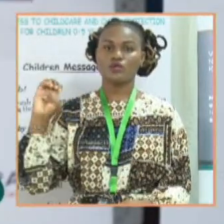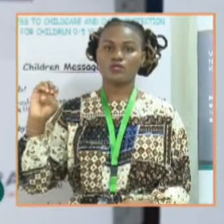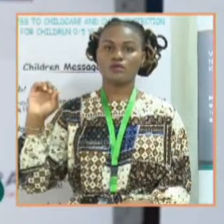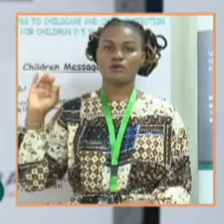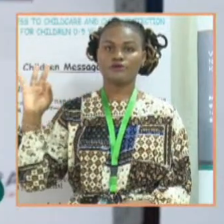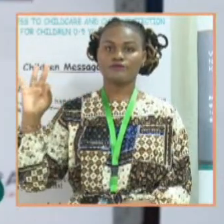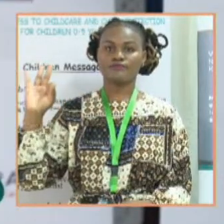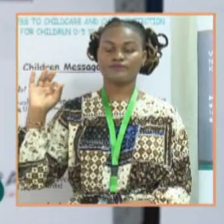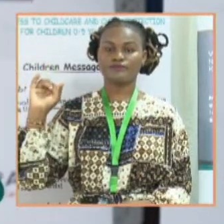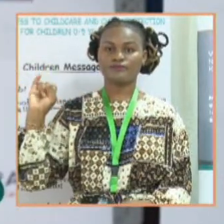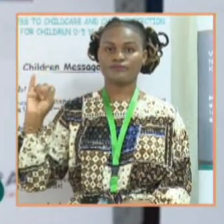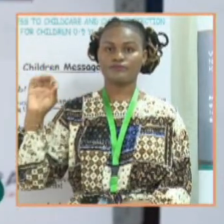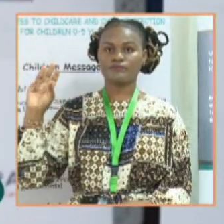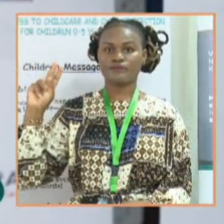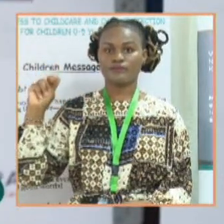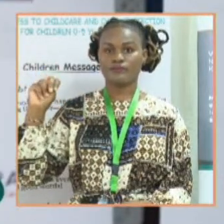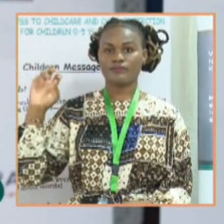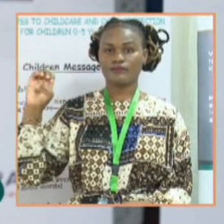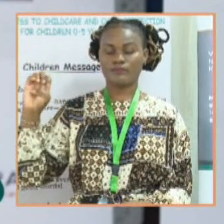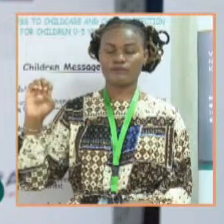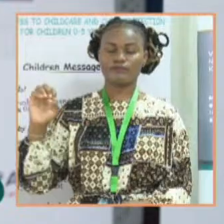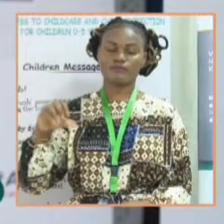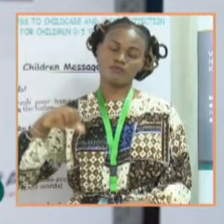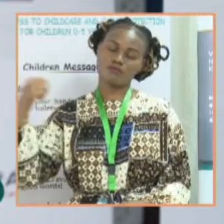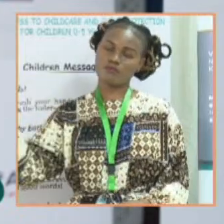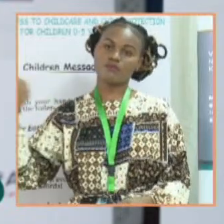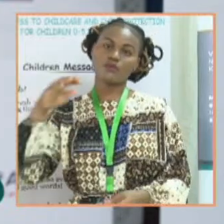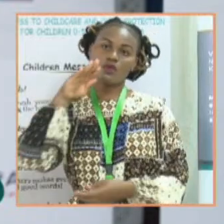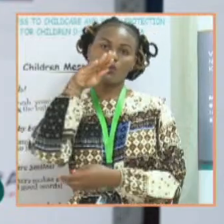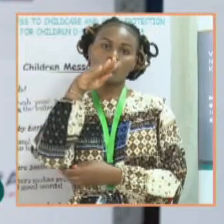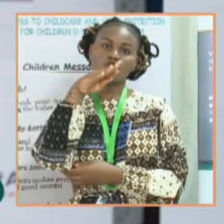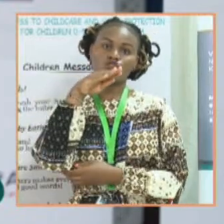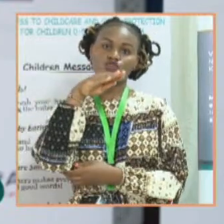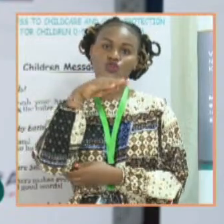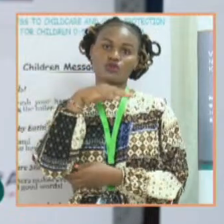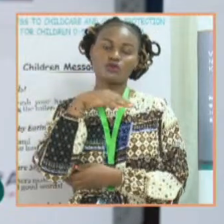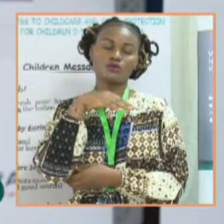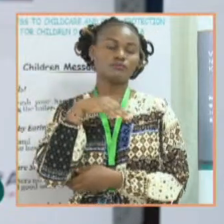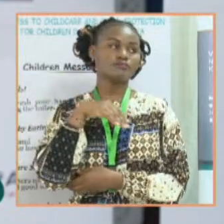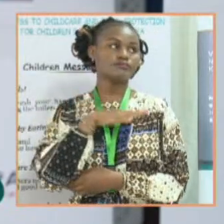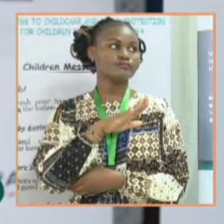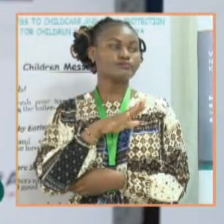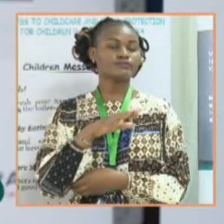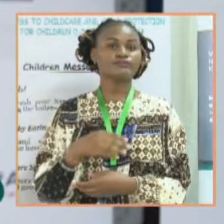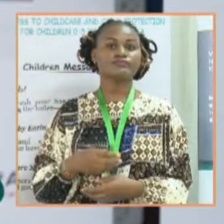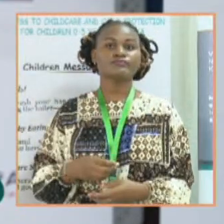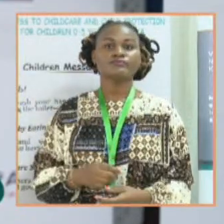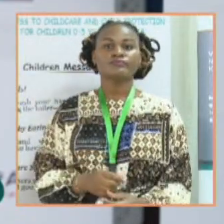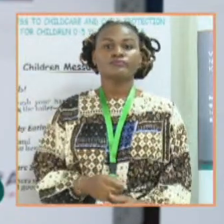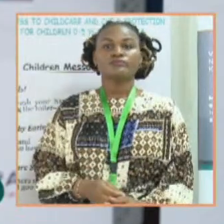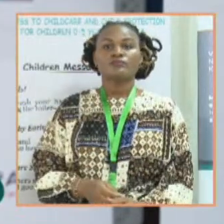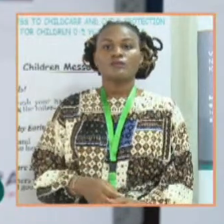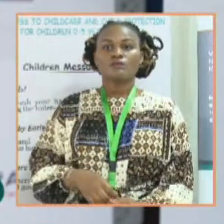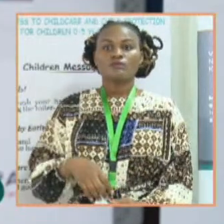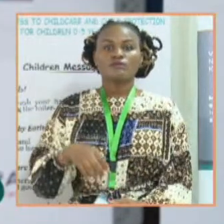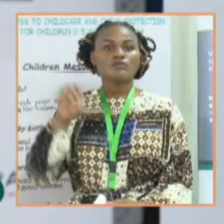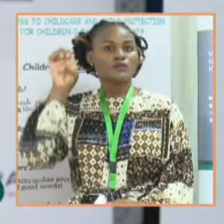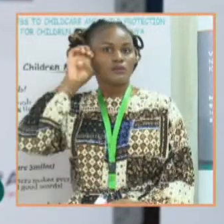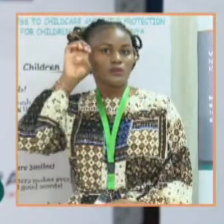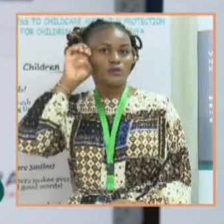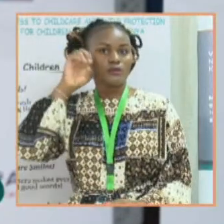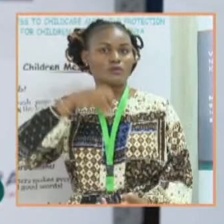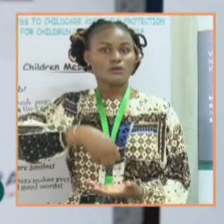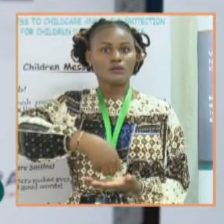Thank you so much. Mine is a little bit related, but it is on the education budget. For the